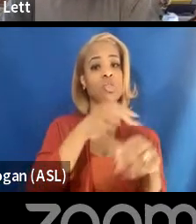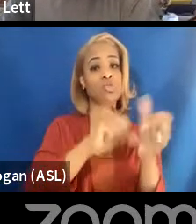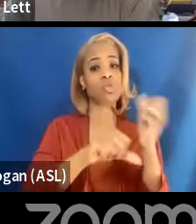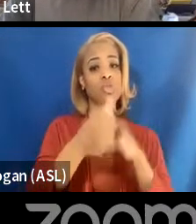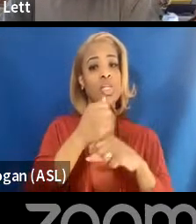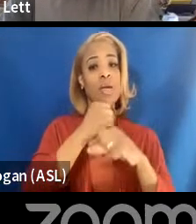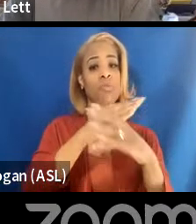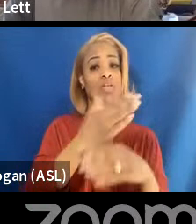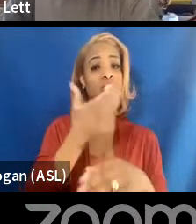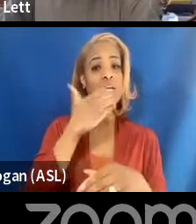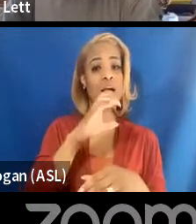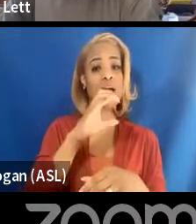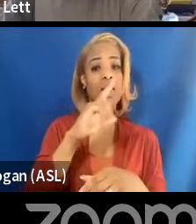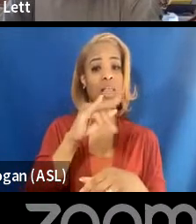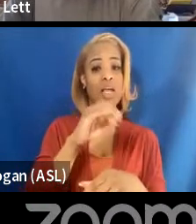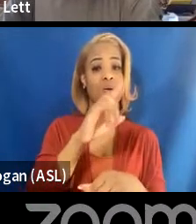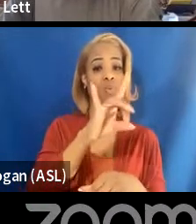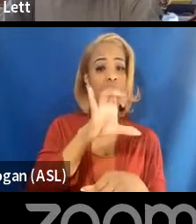at